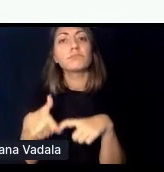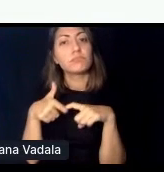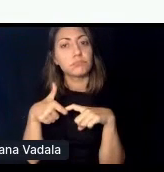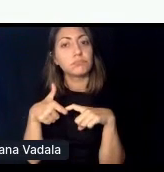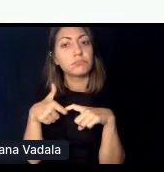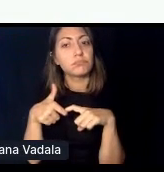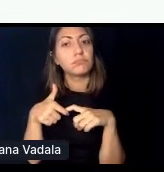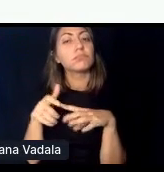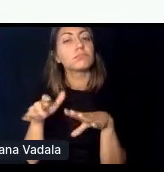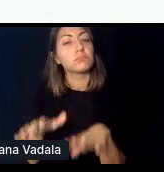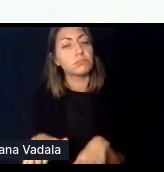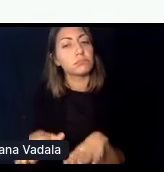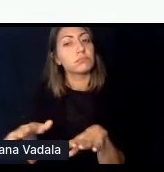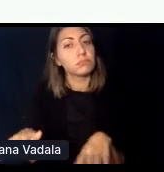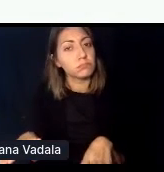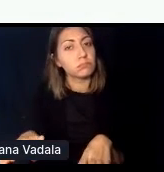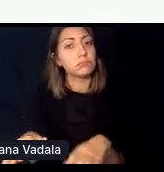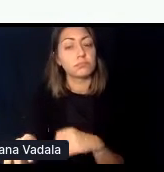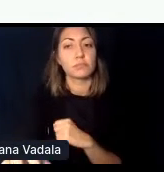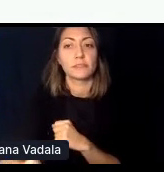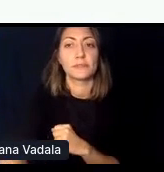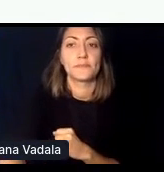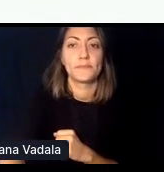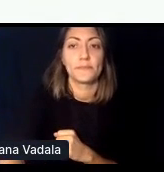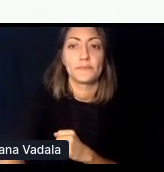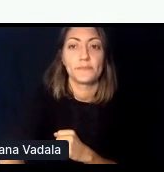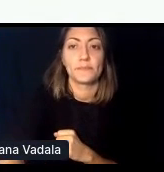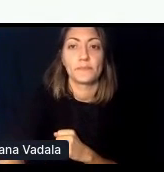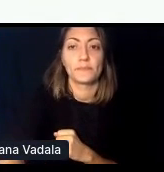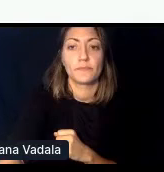them, and it's kind of interesting to see that we're where we are.